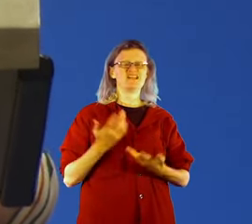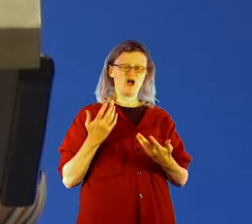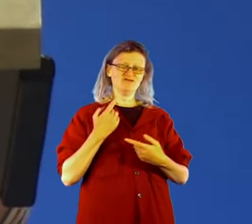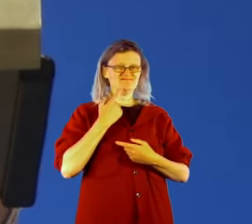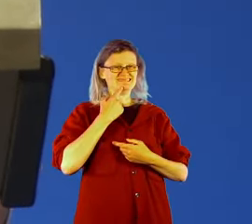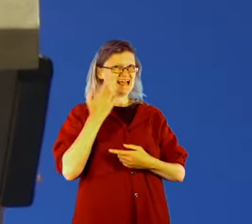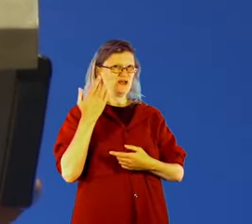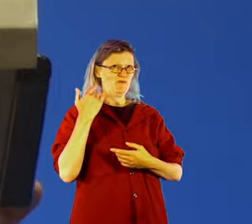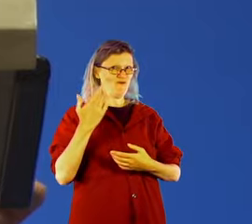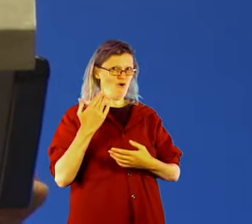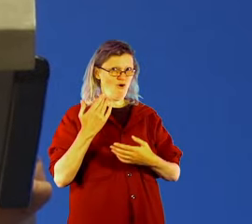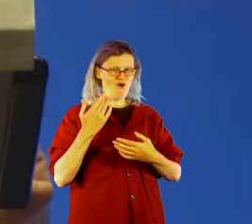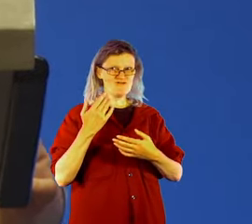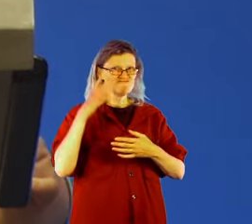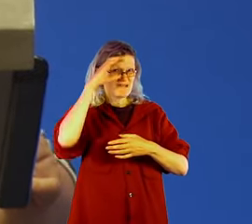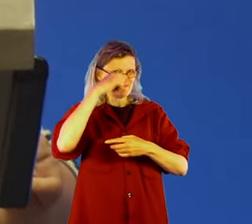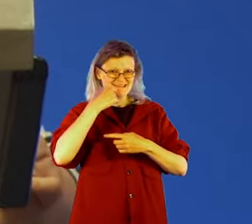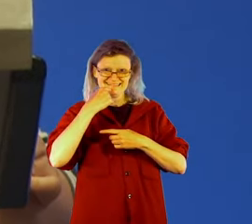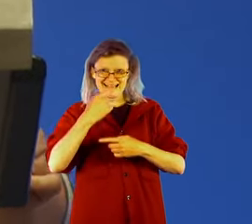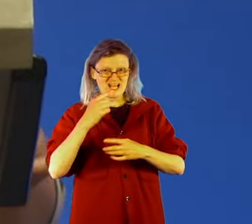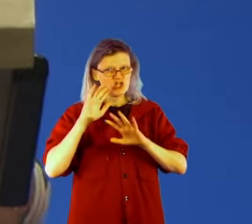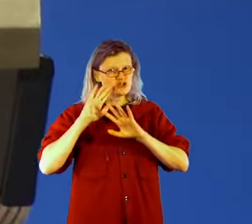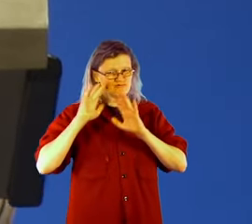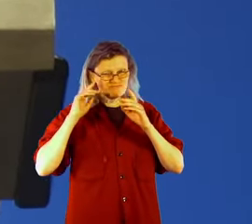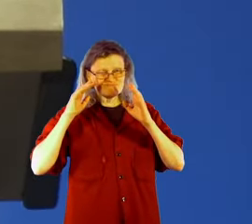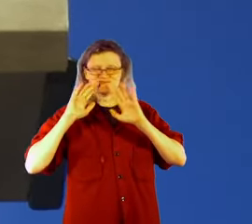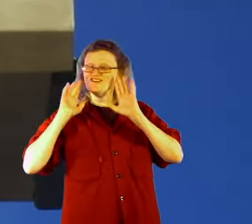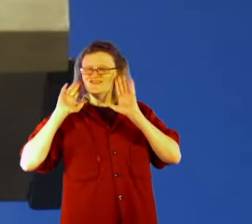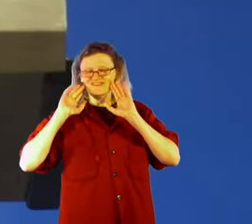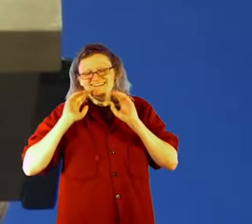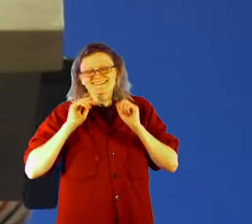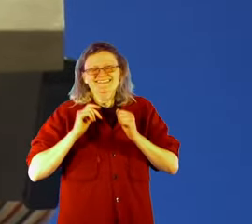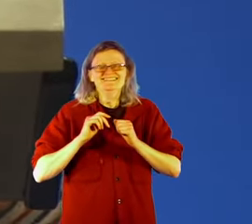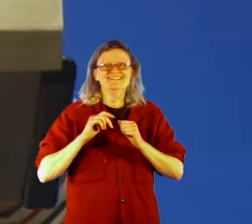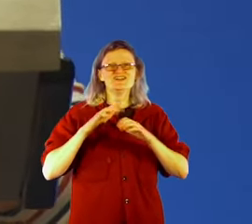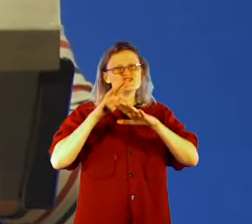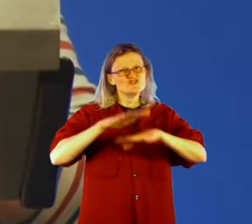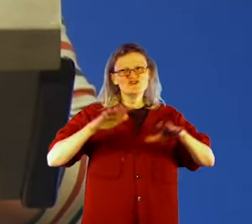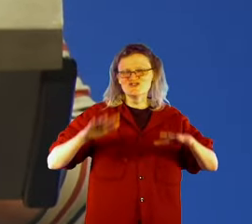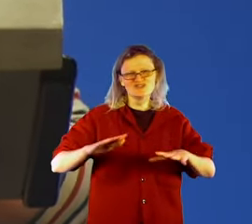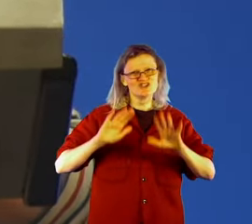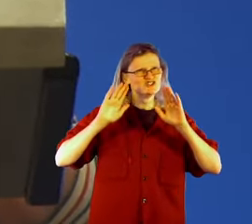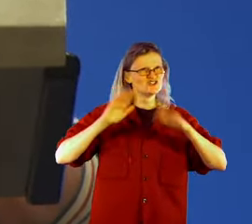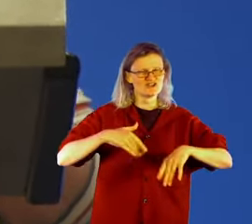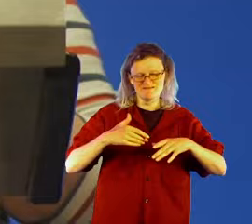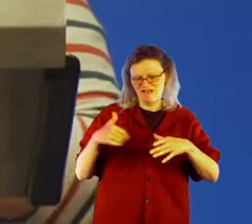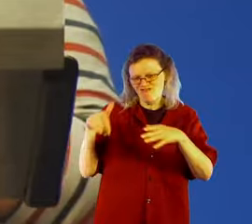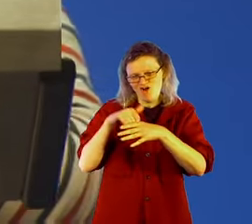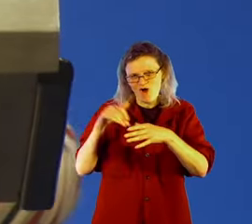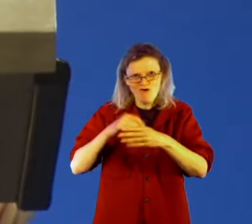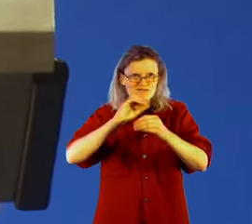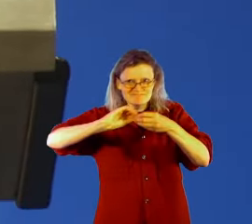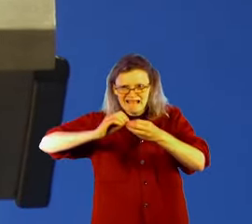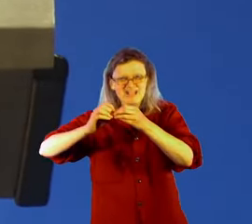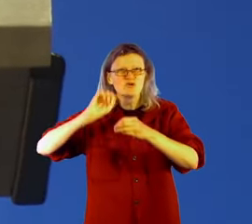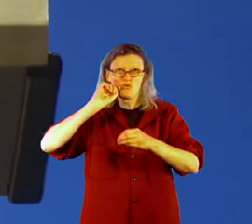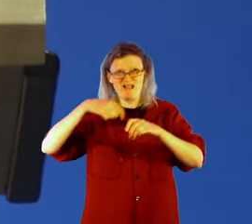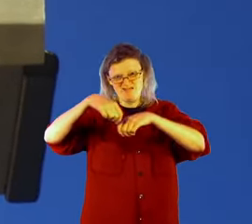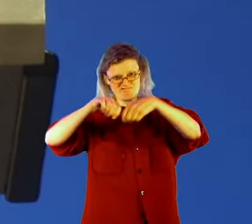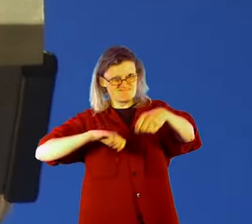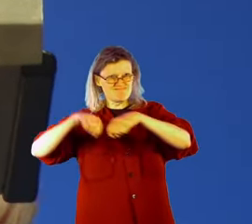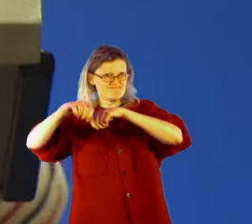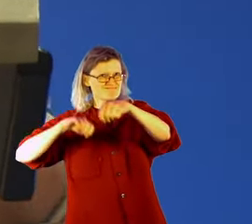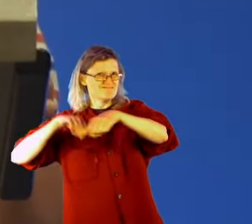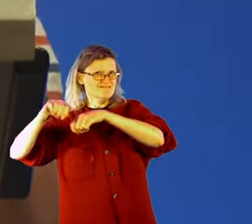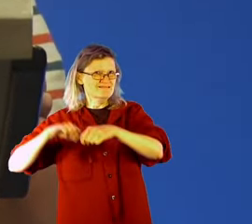I did say, don't get your children emotionally invested in your creation. So, in Genesis 3:16, God says